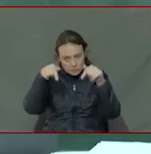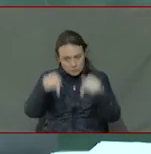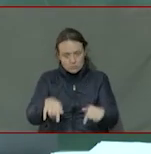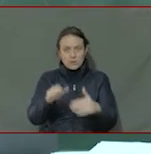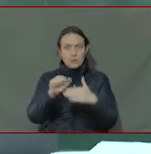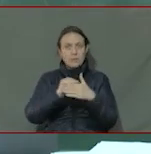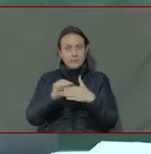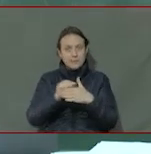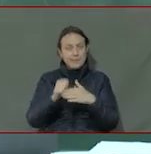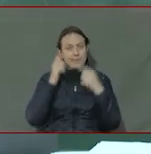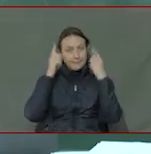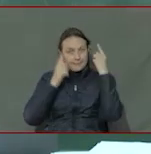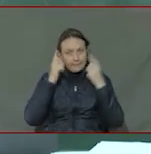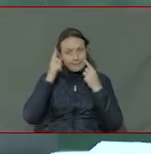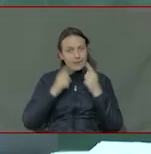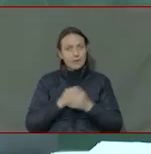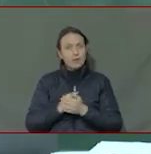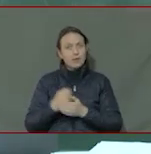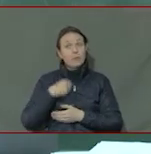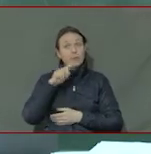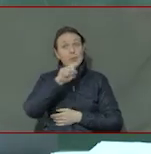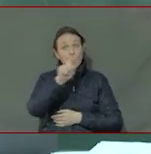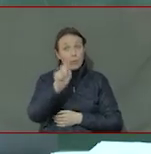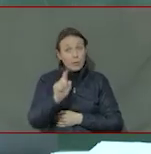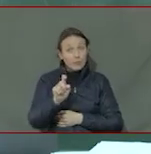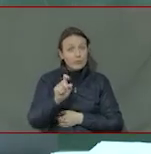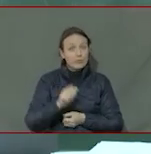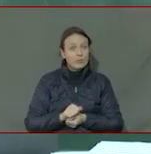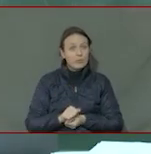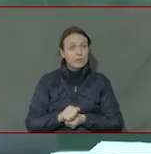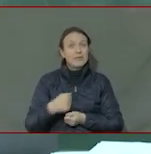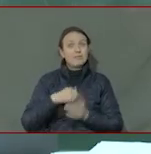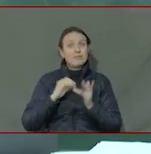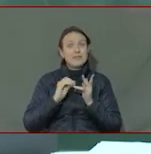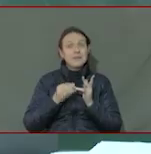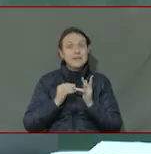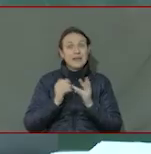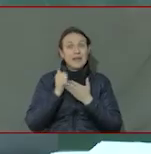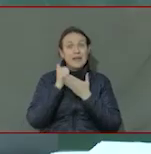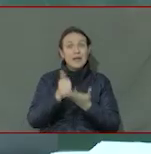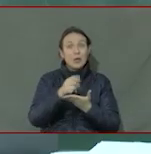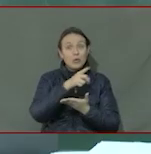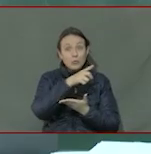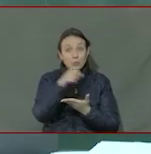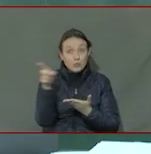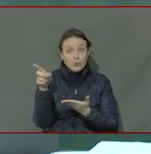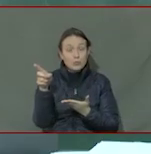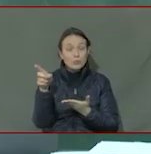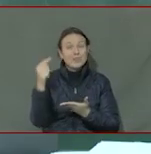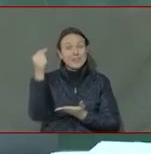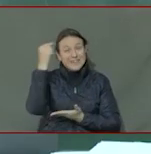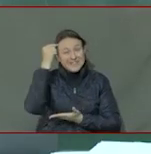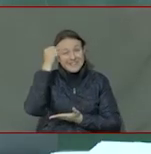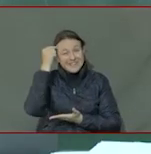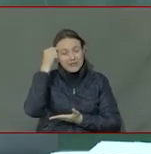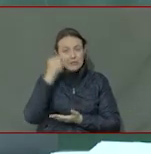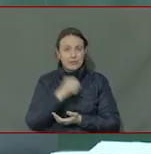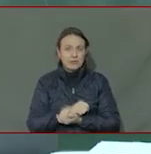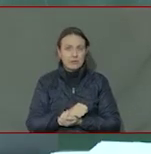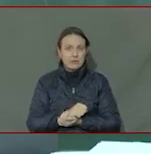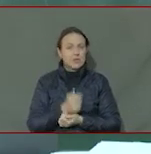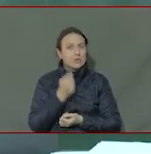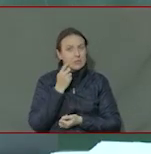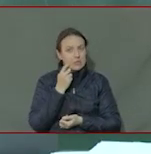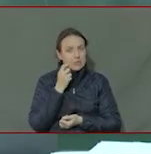want you to use your thinking when I ask questions. I'm trying to develop this skill of practicing to think. And it's very